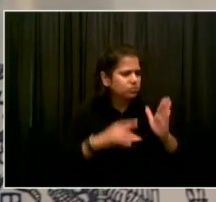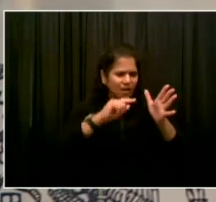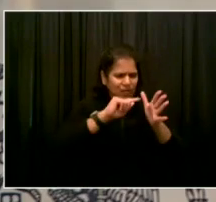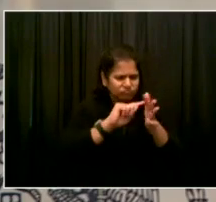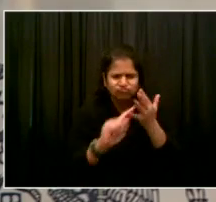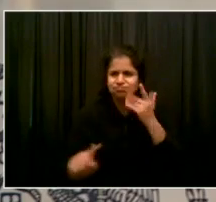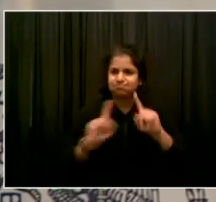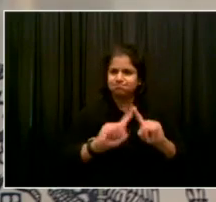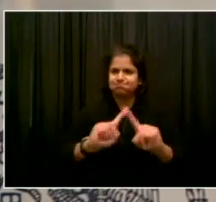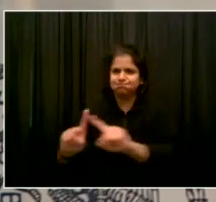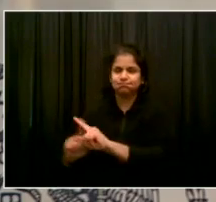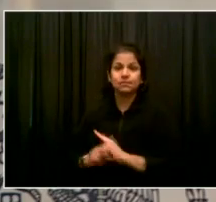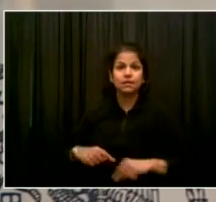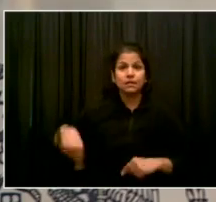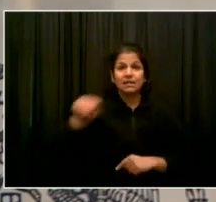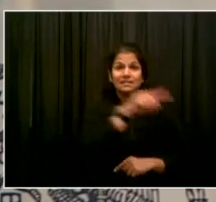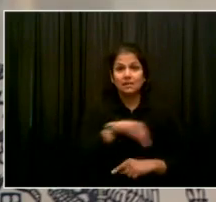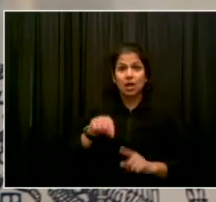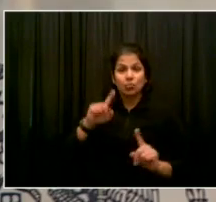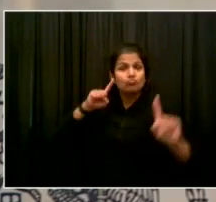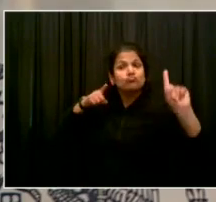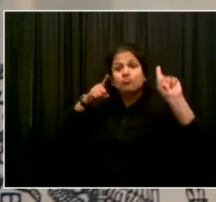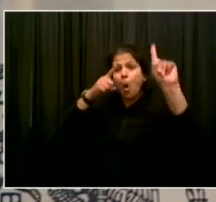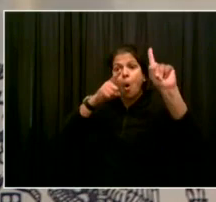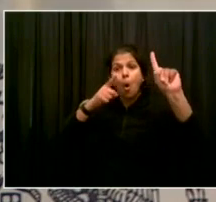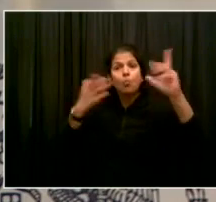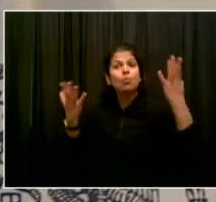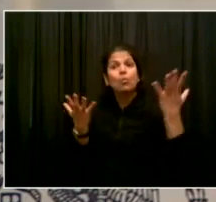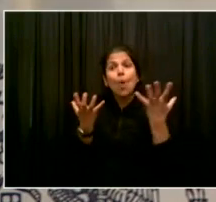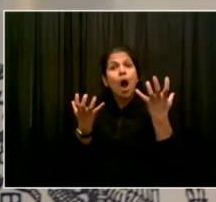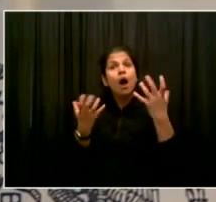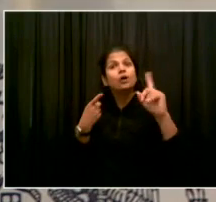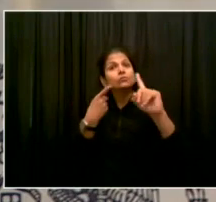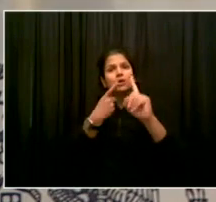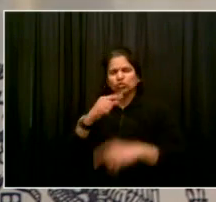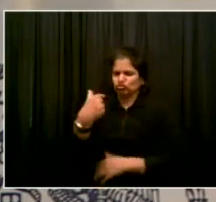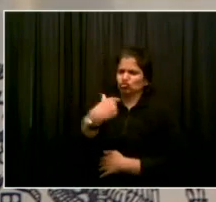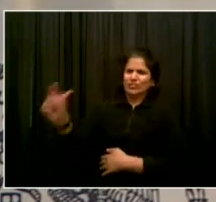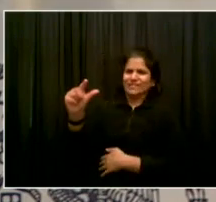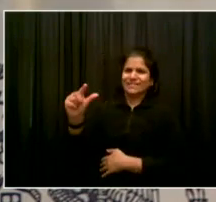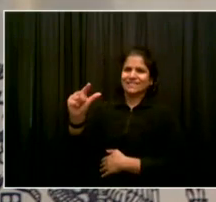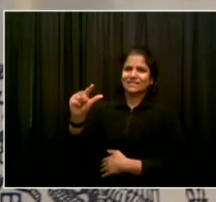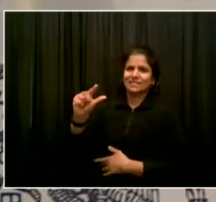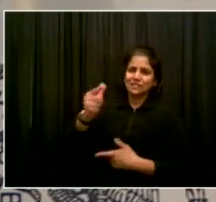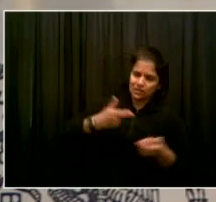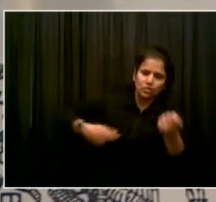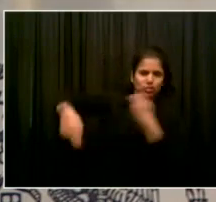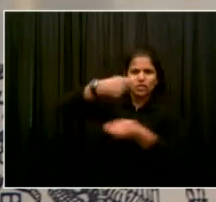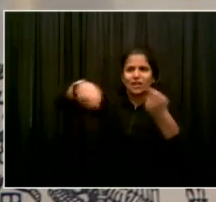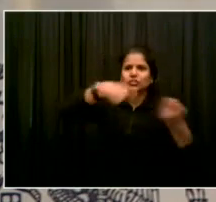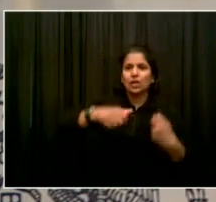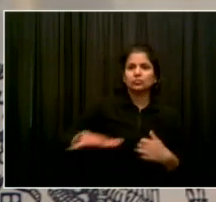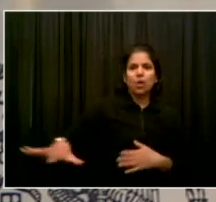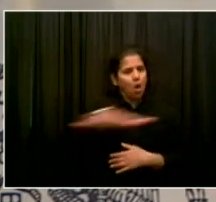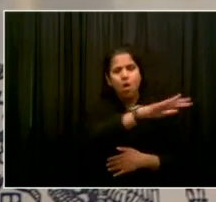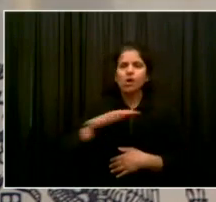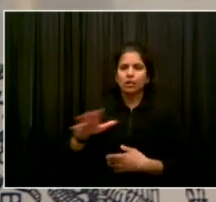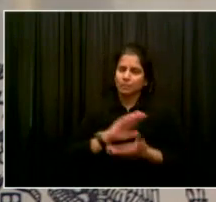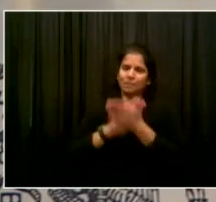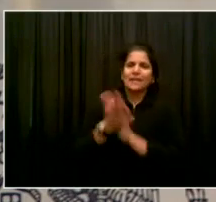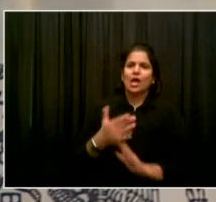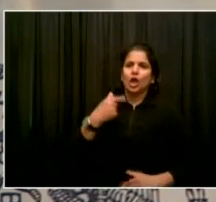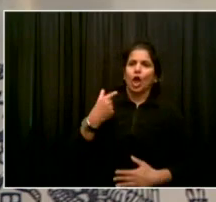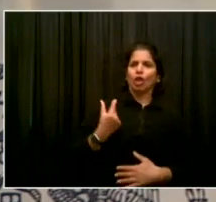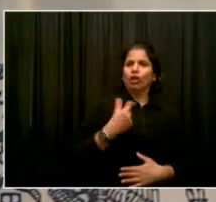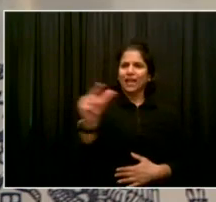people of the city and for the whole world that it can be done and must be done. I'm going to sign these executive orders, and to make